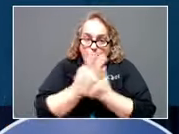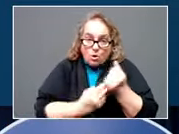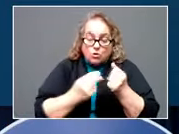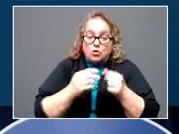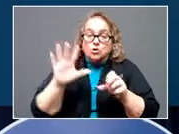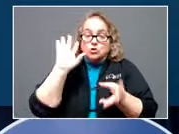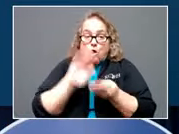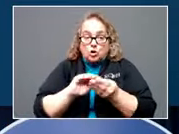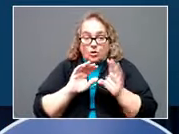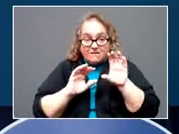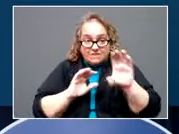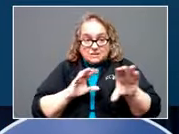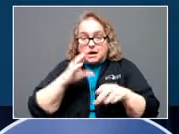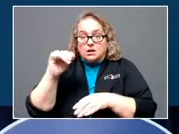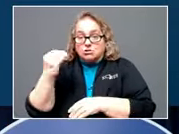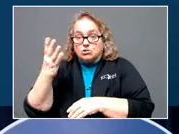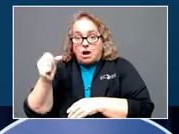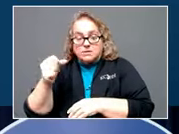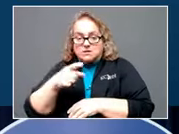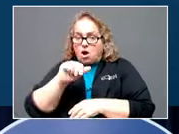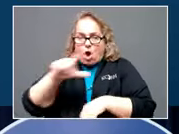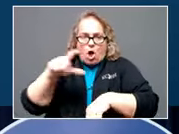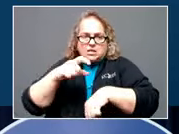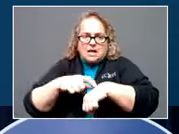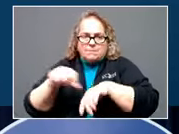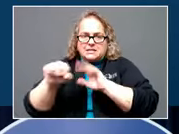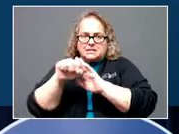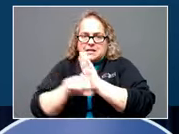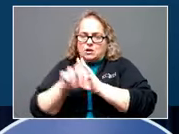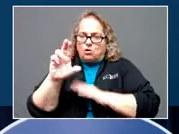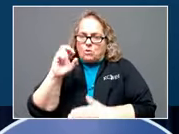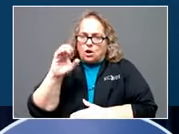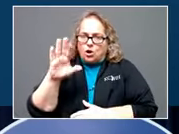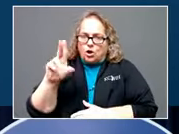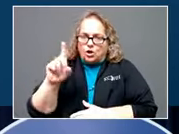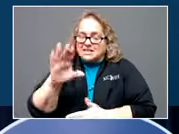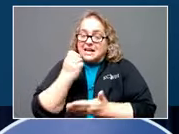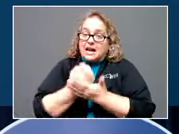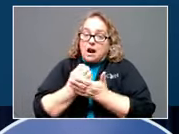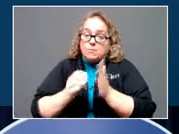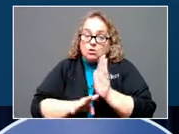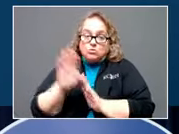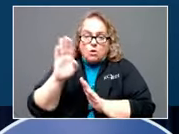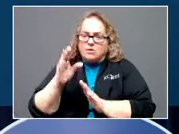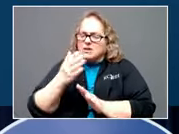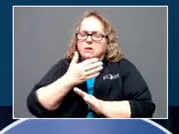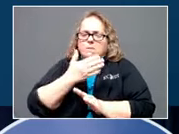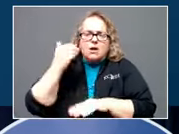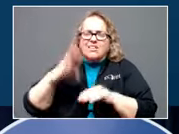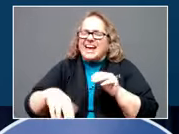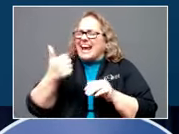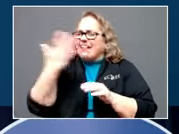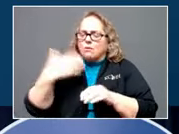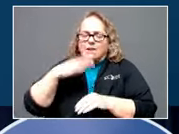jobs, all-time state records. It's economic growth unlike anything we have ever seen before, and they were at